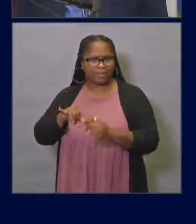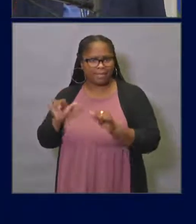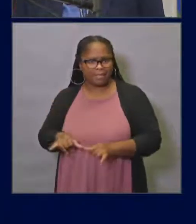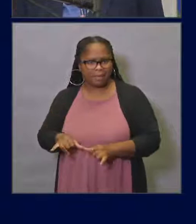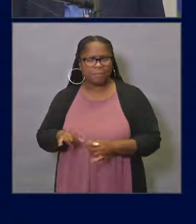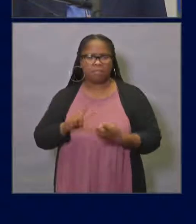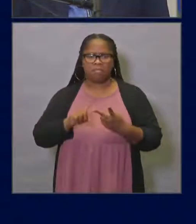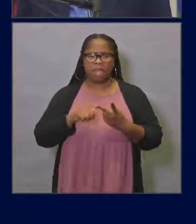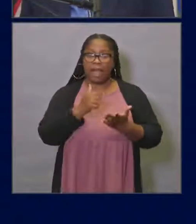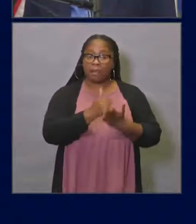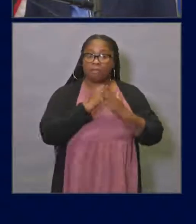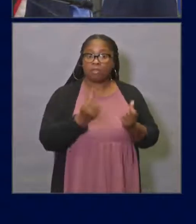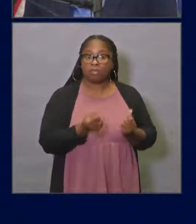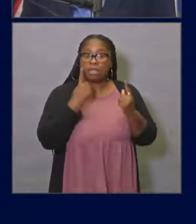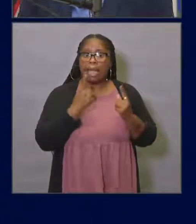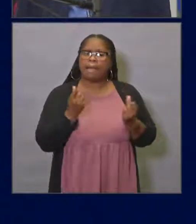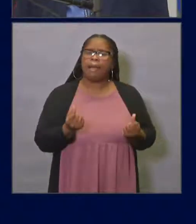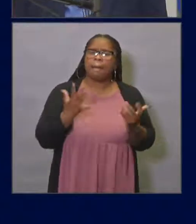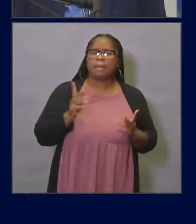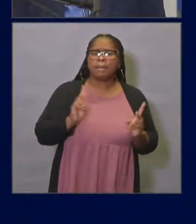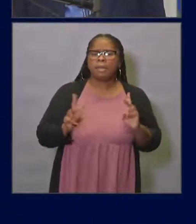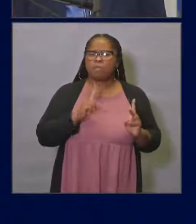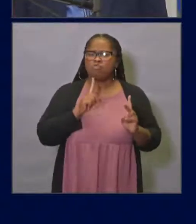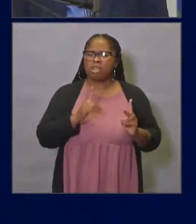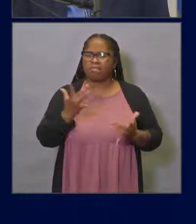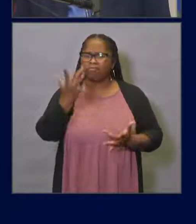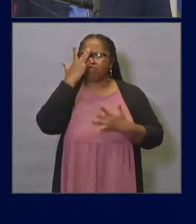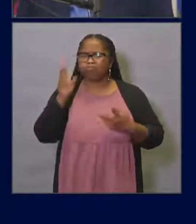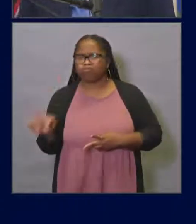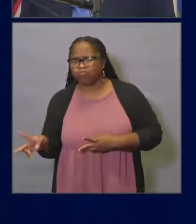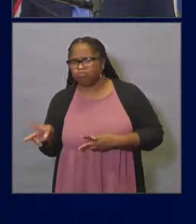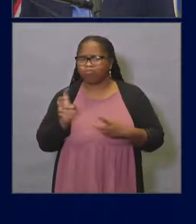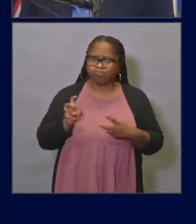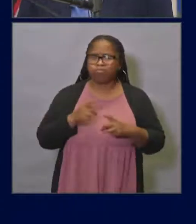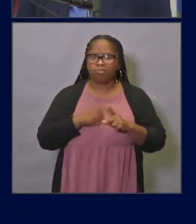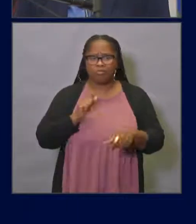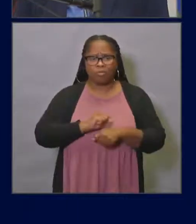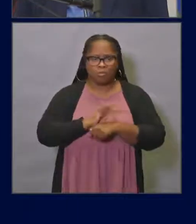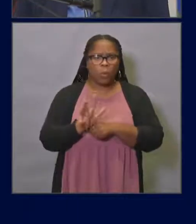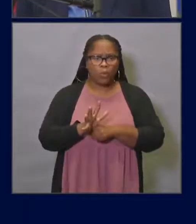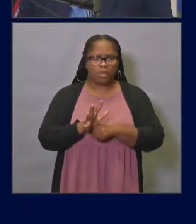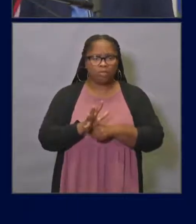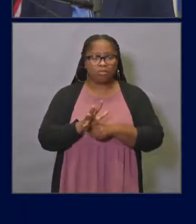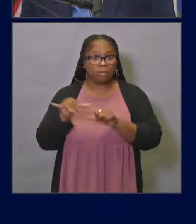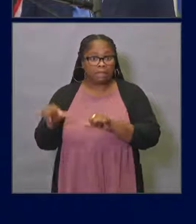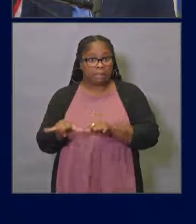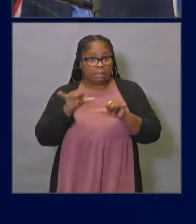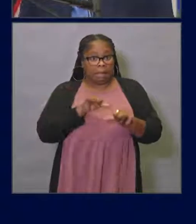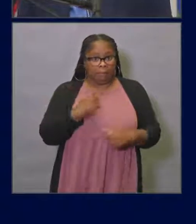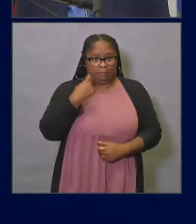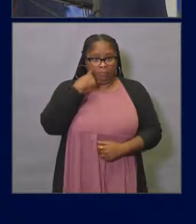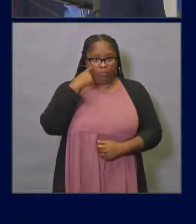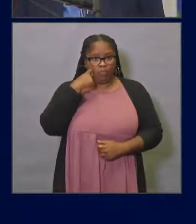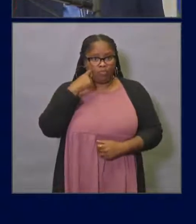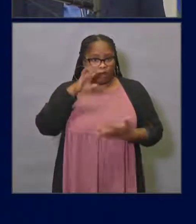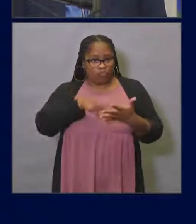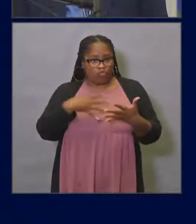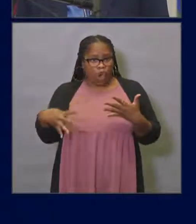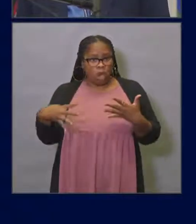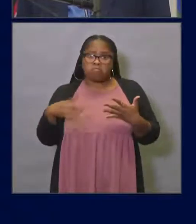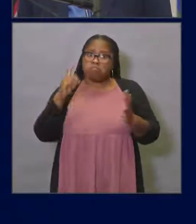of people that are facing serious illness from the virus. Similar to the previous chart, there's been a steady decline